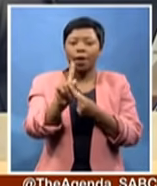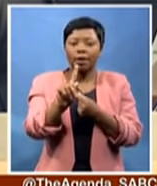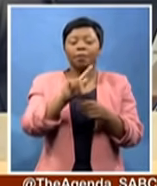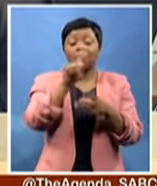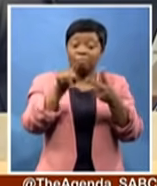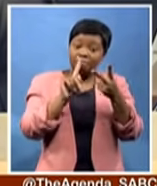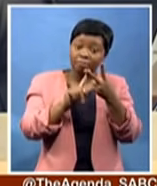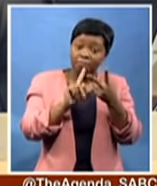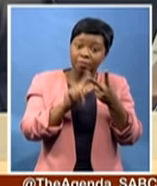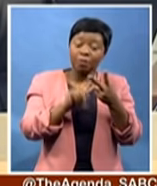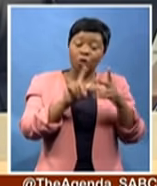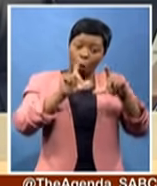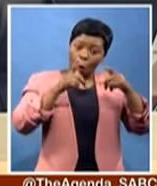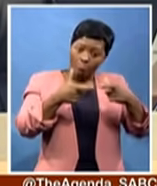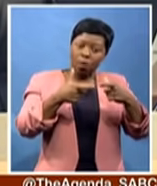mandate.